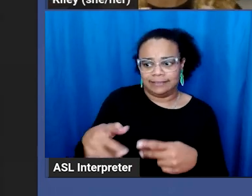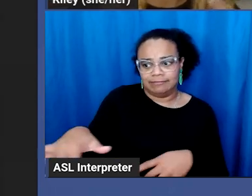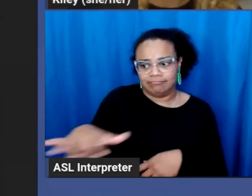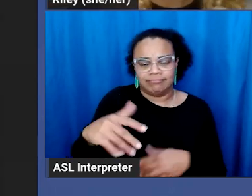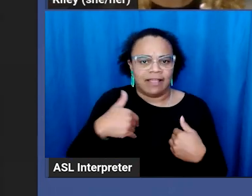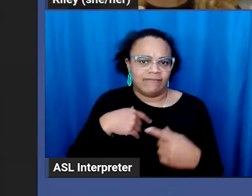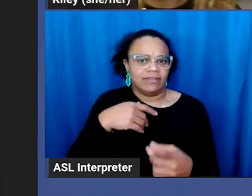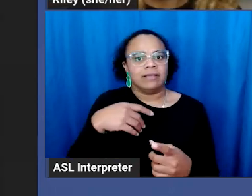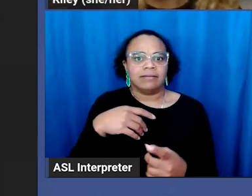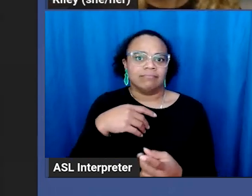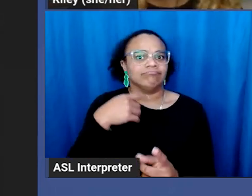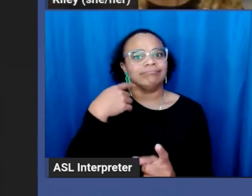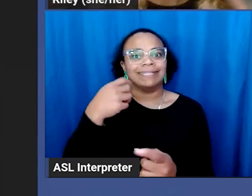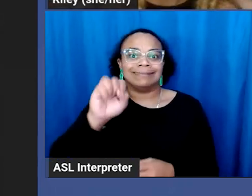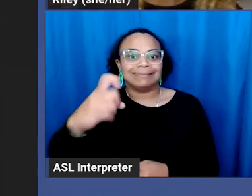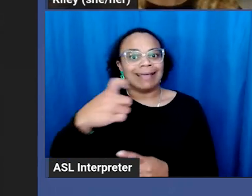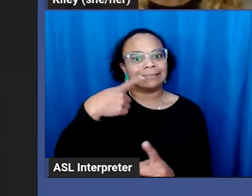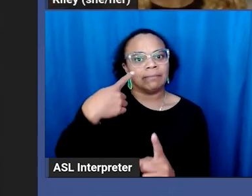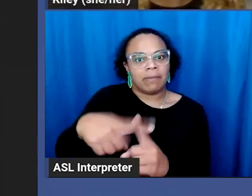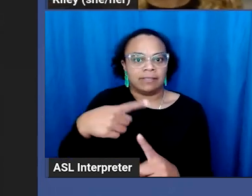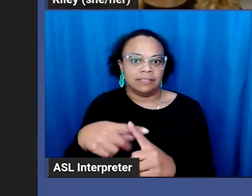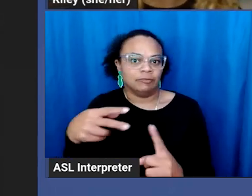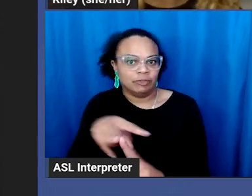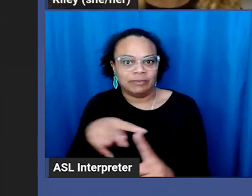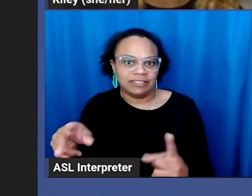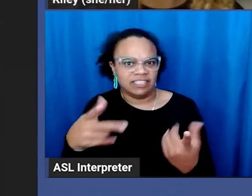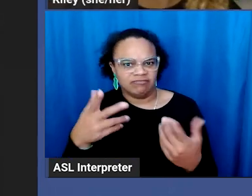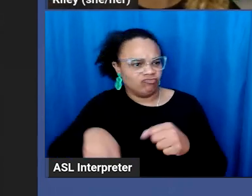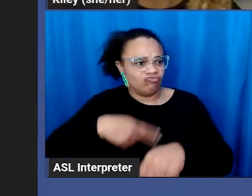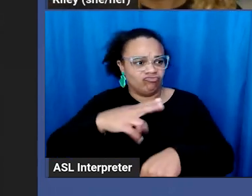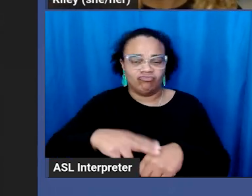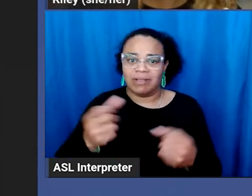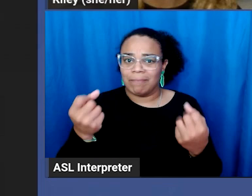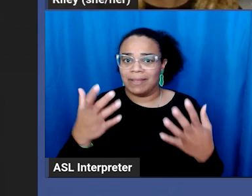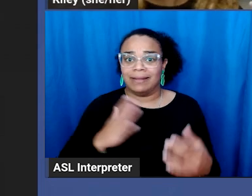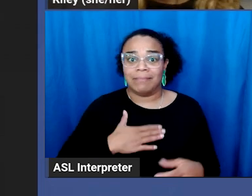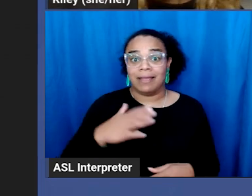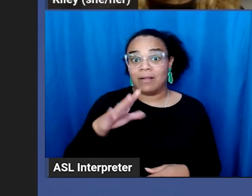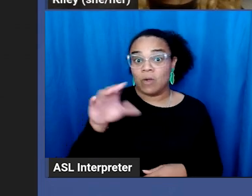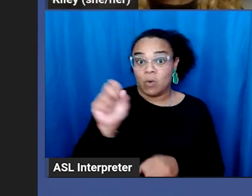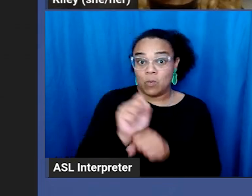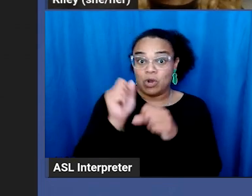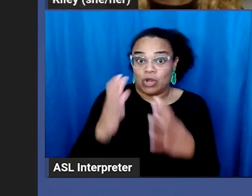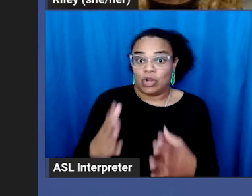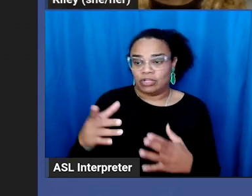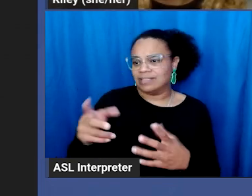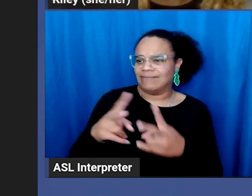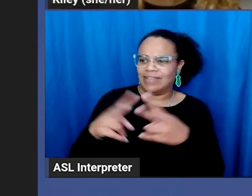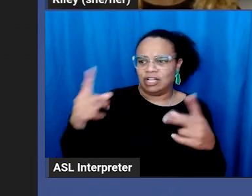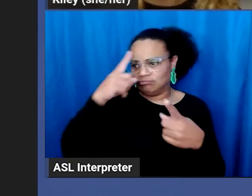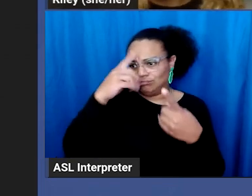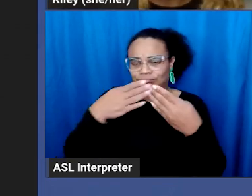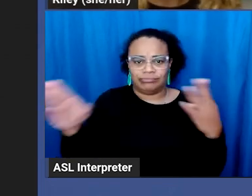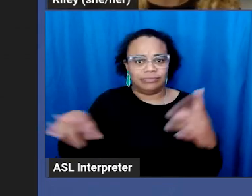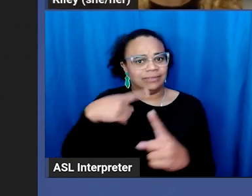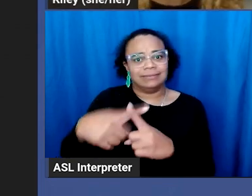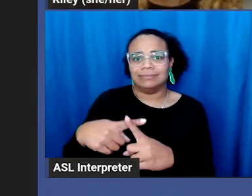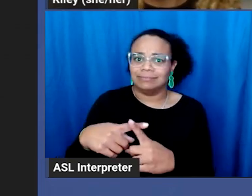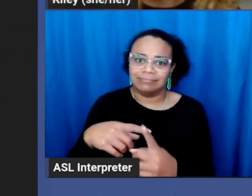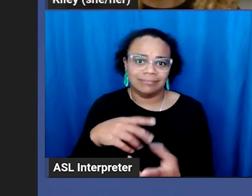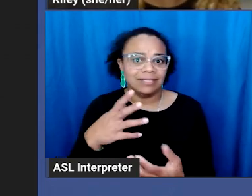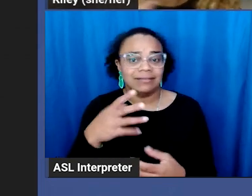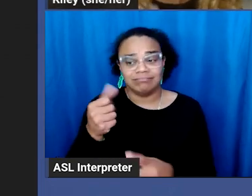positivity is the norm. A lot of my coworkers are very sex positive, and they even themselves